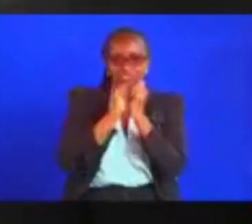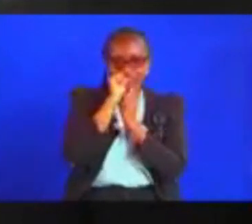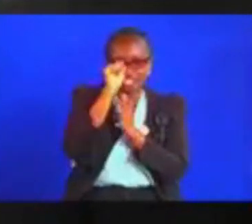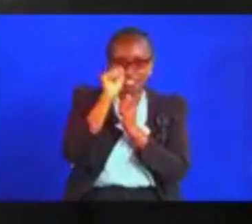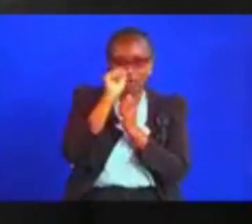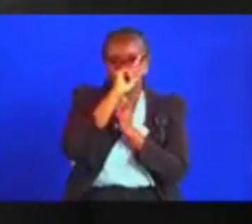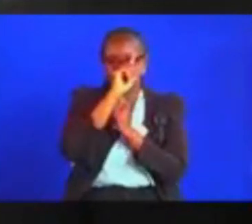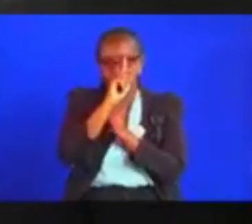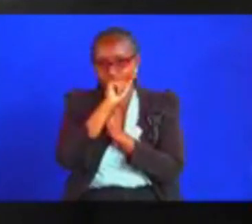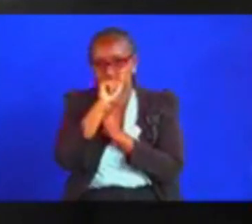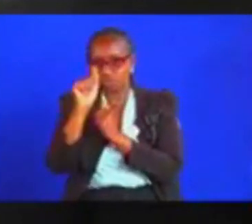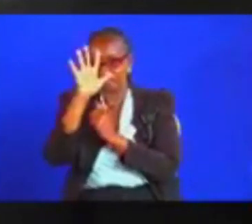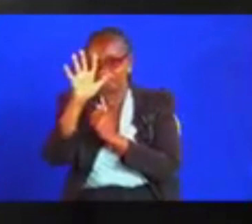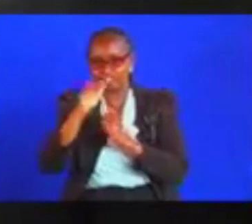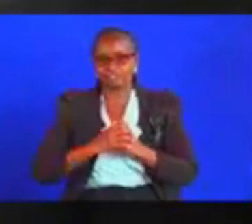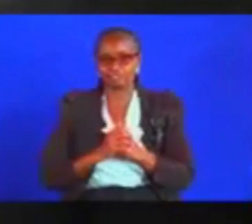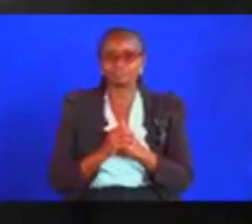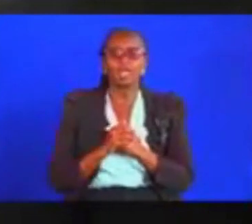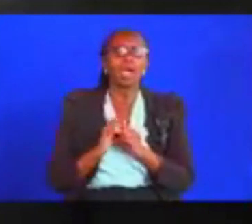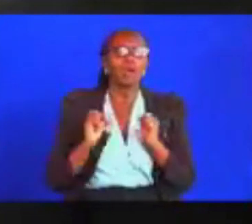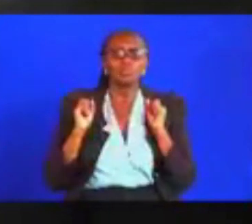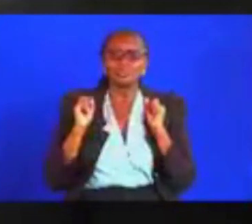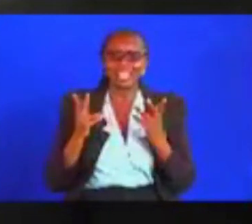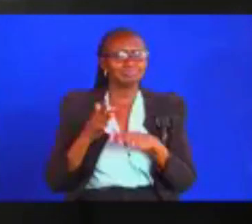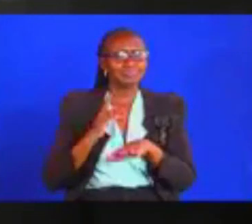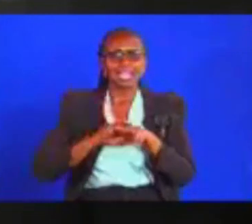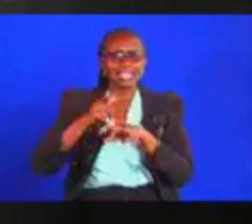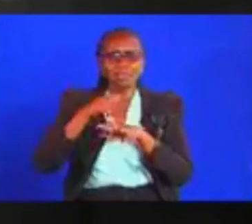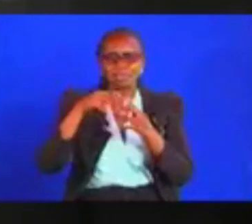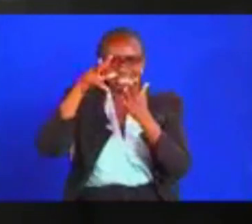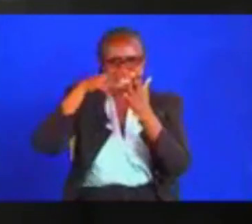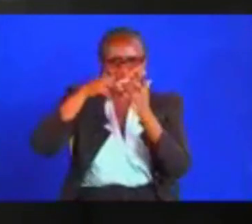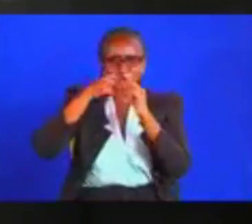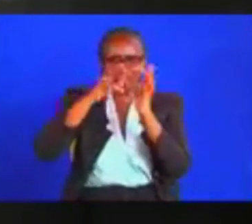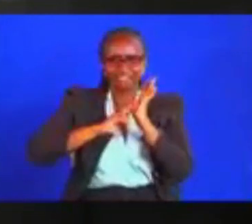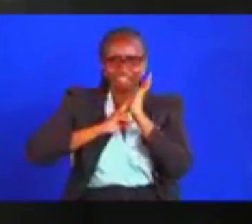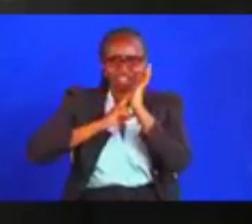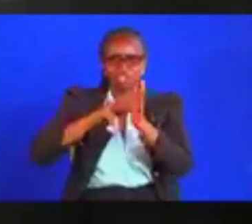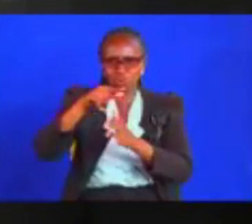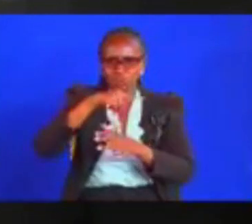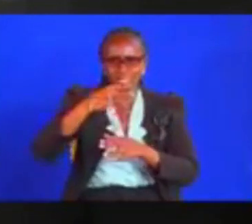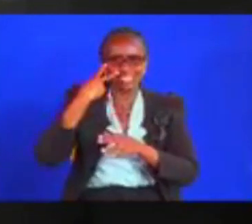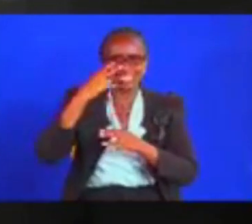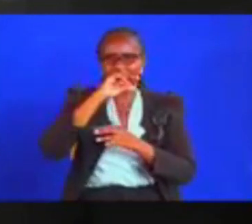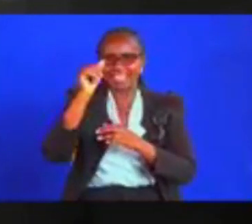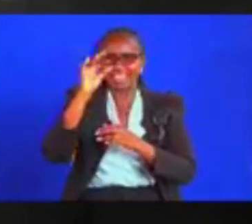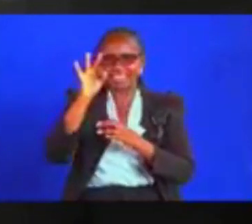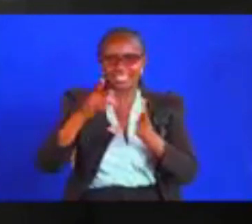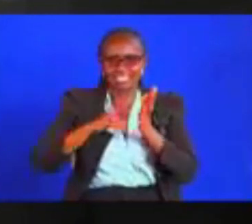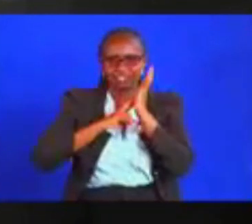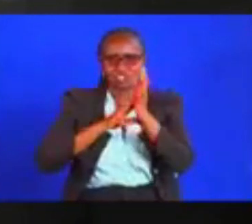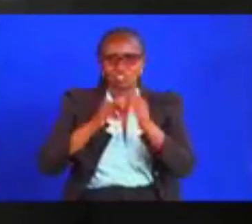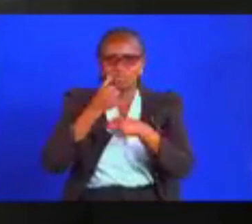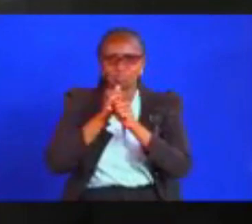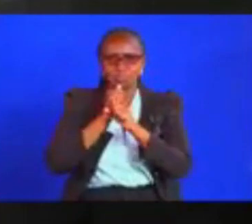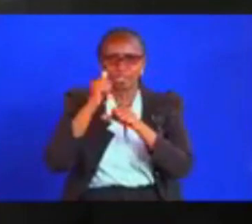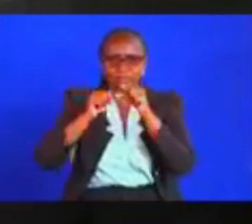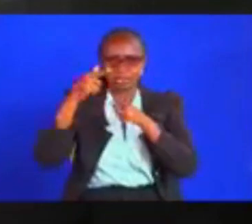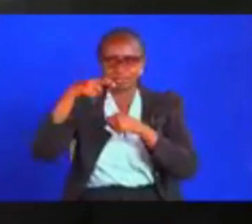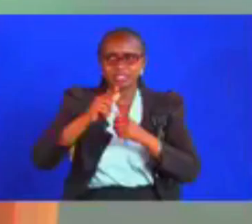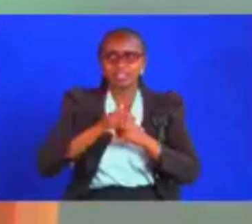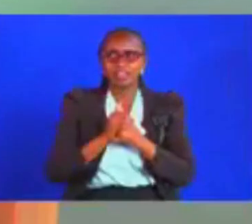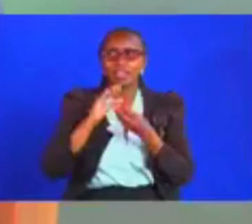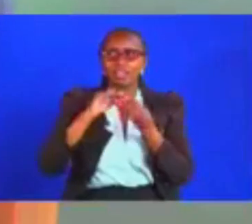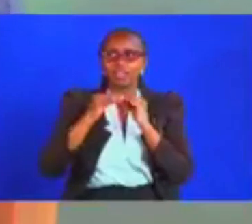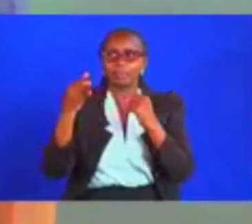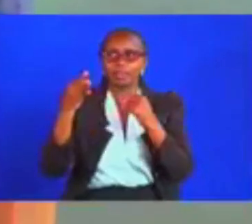verse 5. Now, when we go to Revelations, we find the three other statements that he made about himself. Number